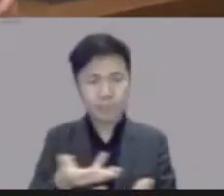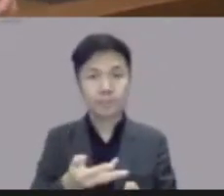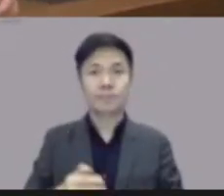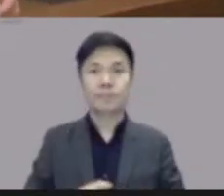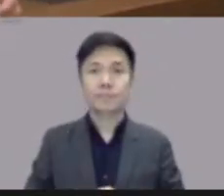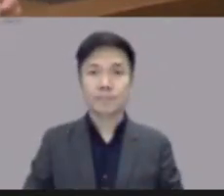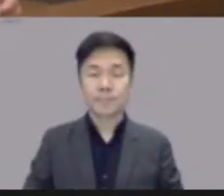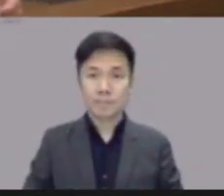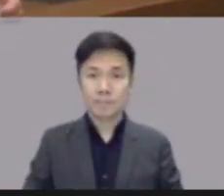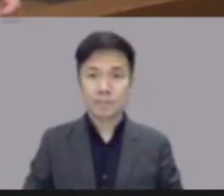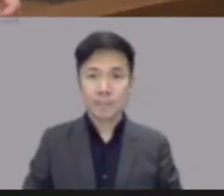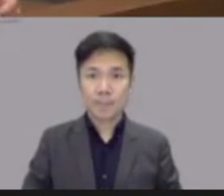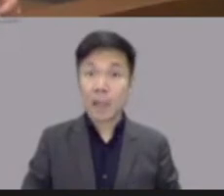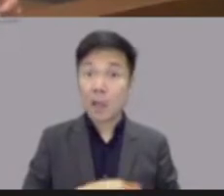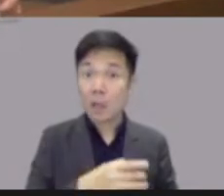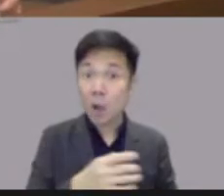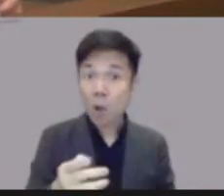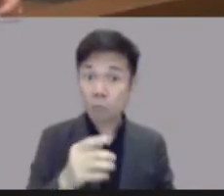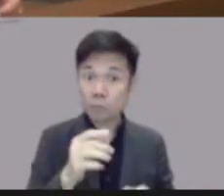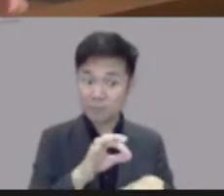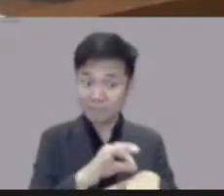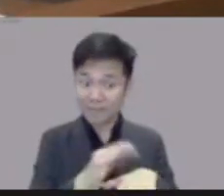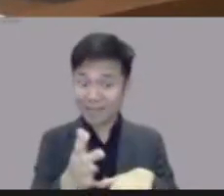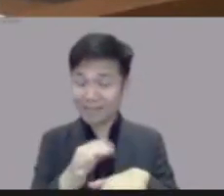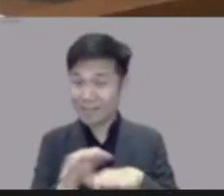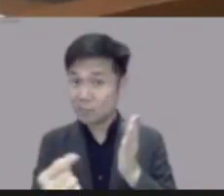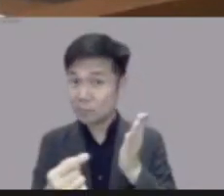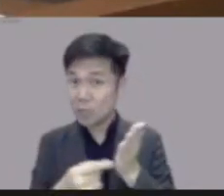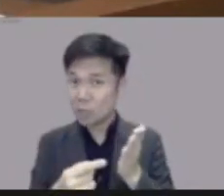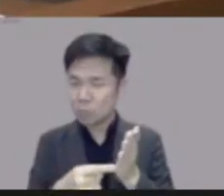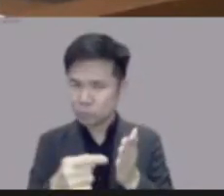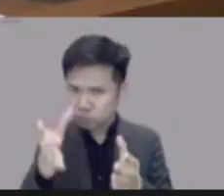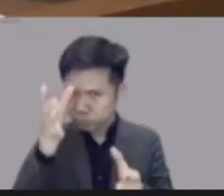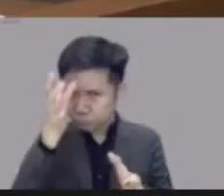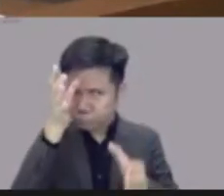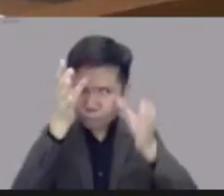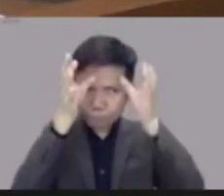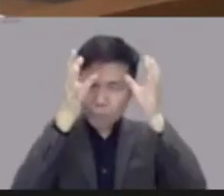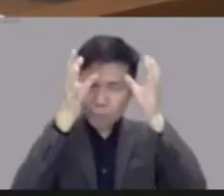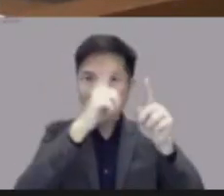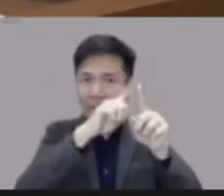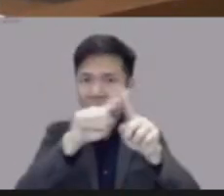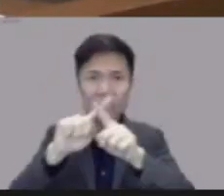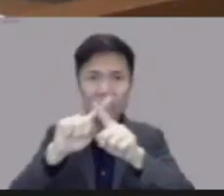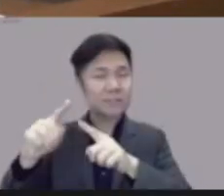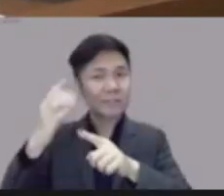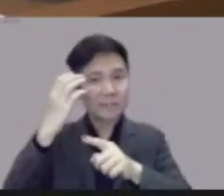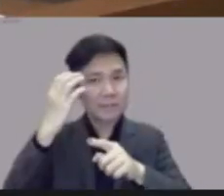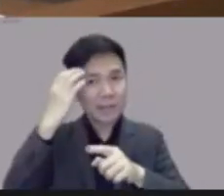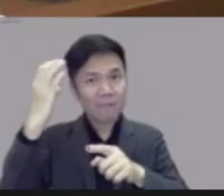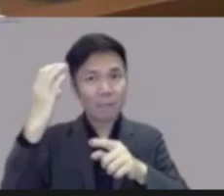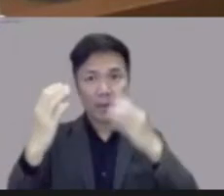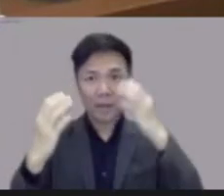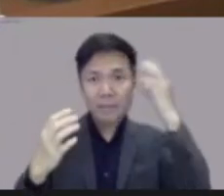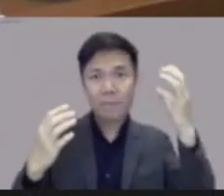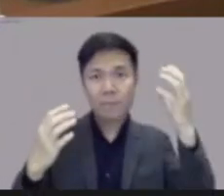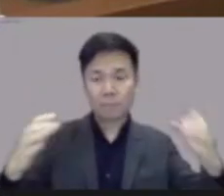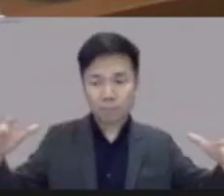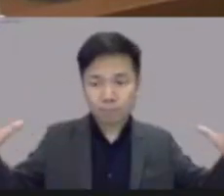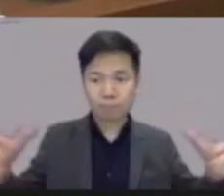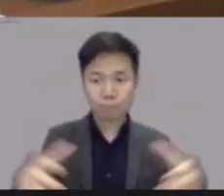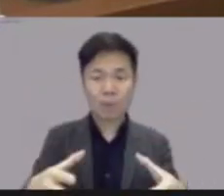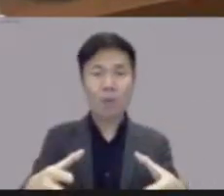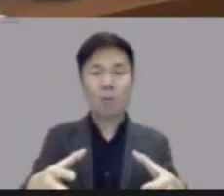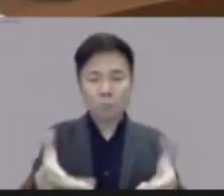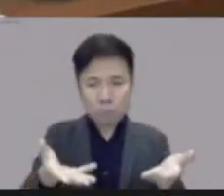tech school it can provide strong technical support to the division on the environment and a group